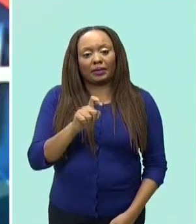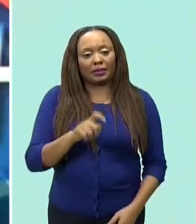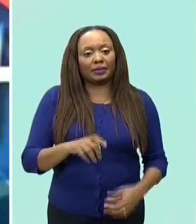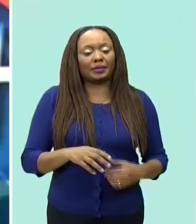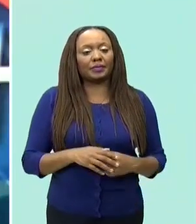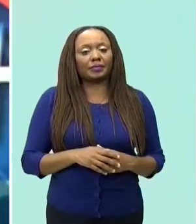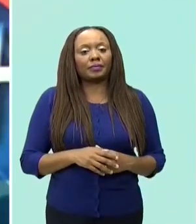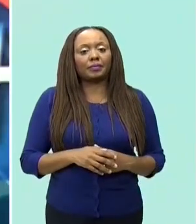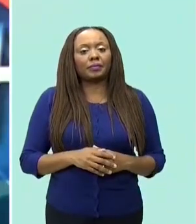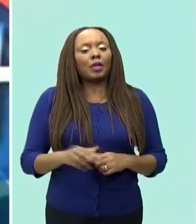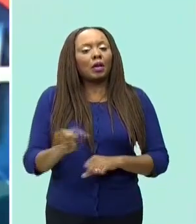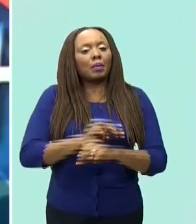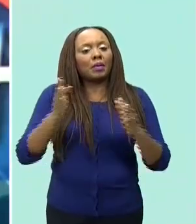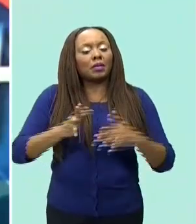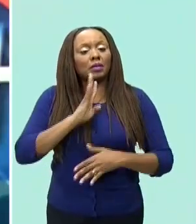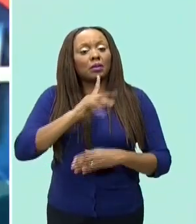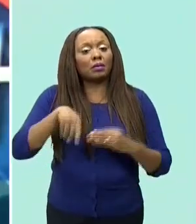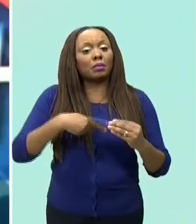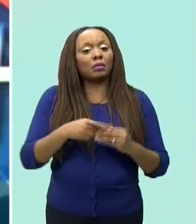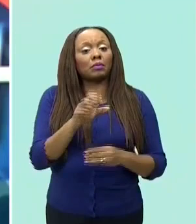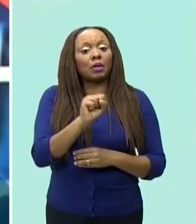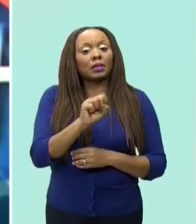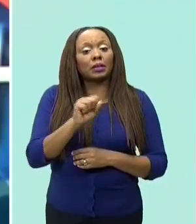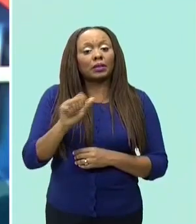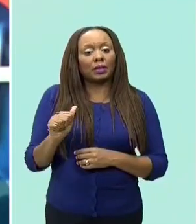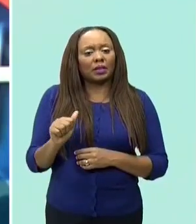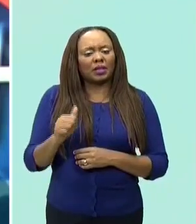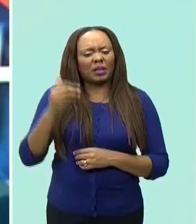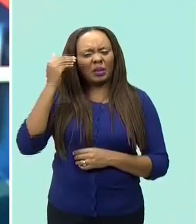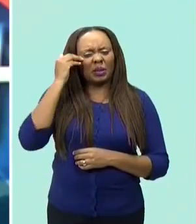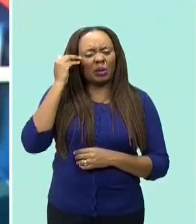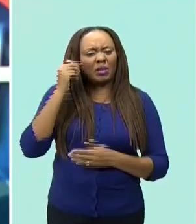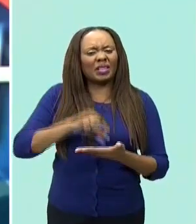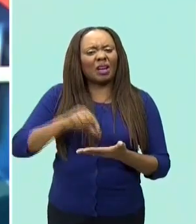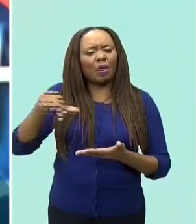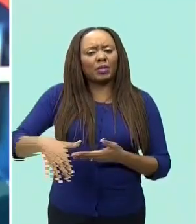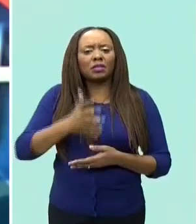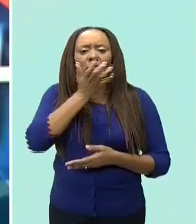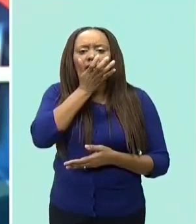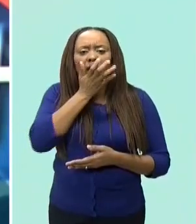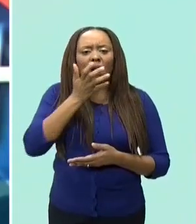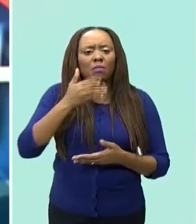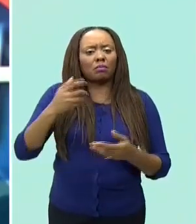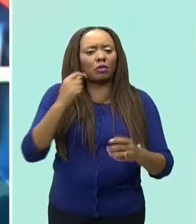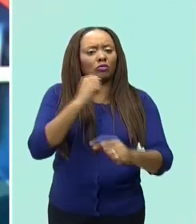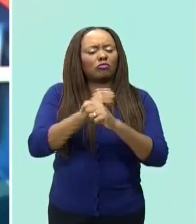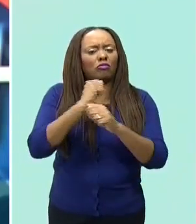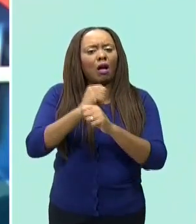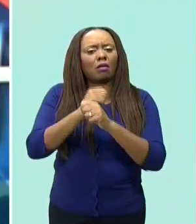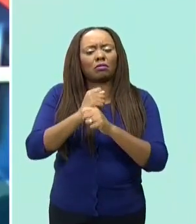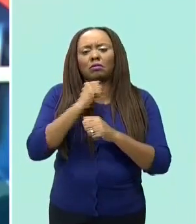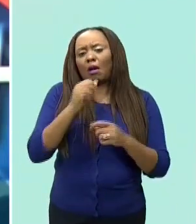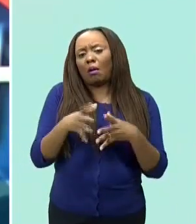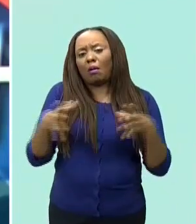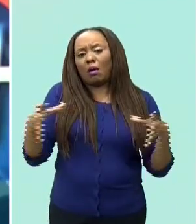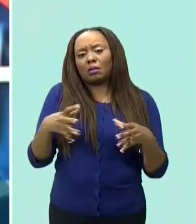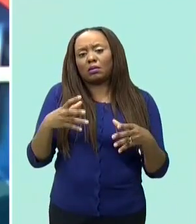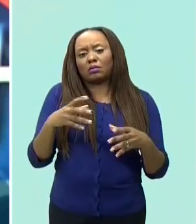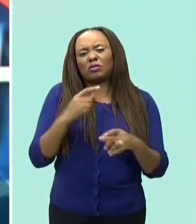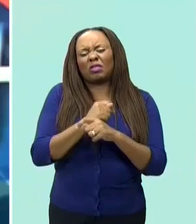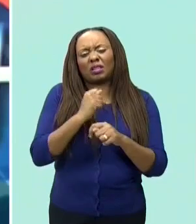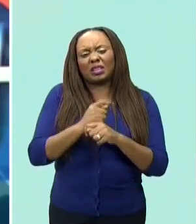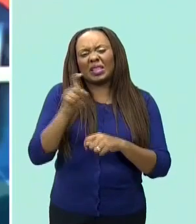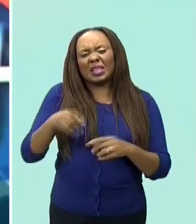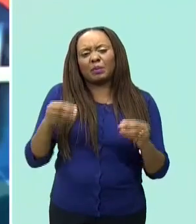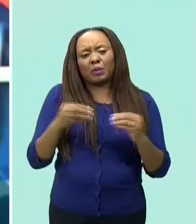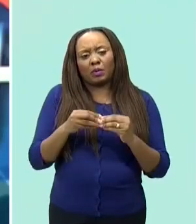Strawn also addressed the Sanitation Service Authority's depleted garbage truck fleet. He says government has purchased 7 trucks so far with the intention